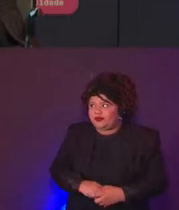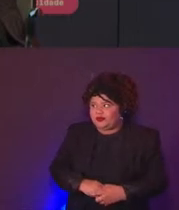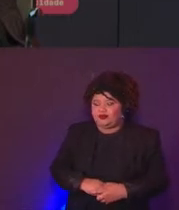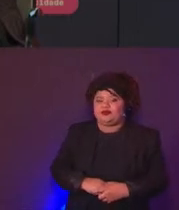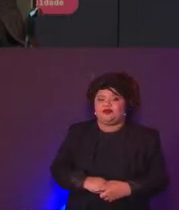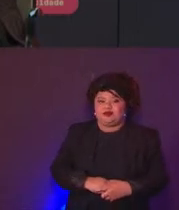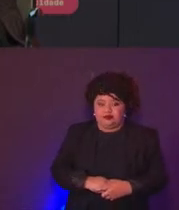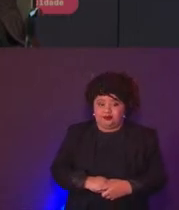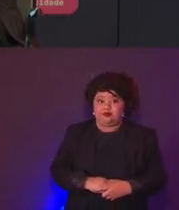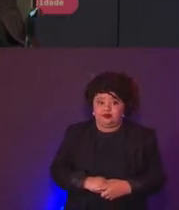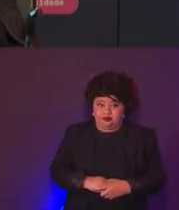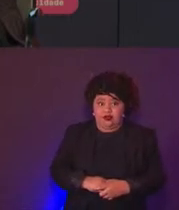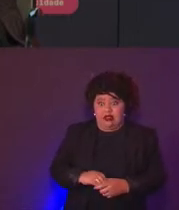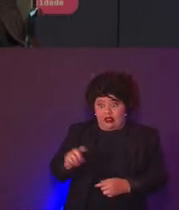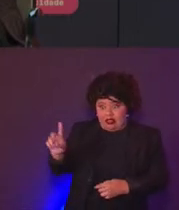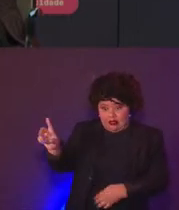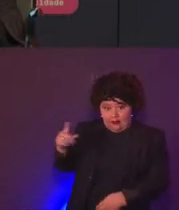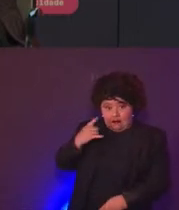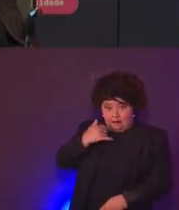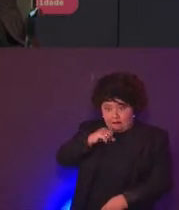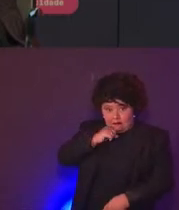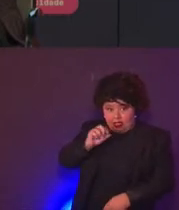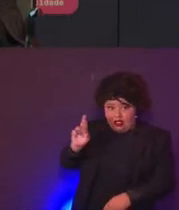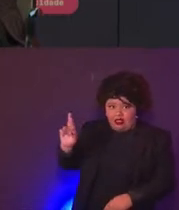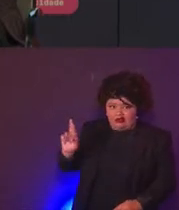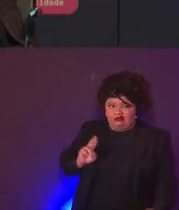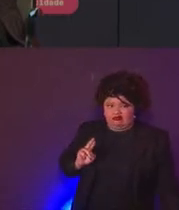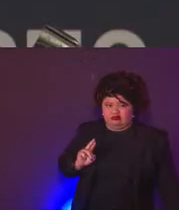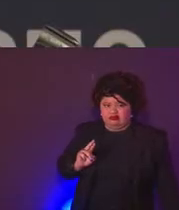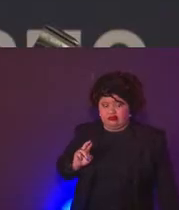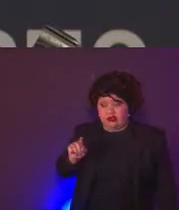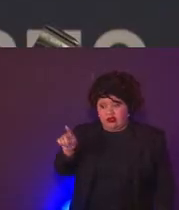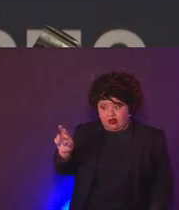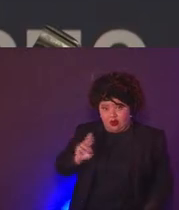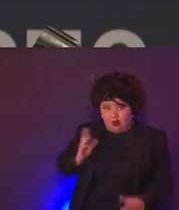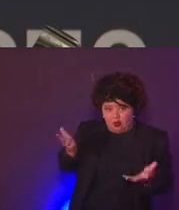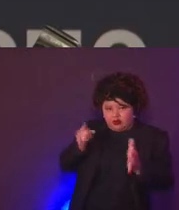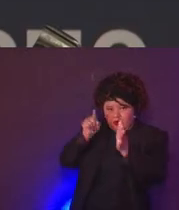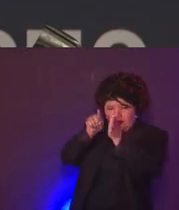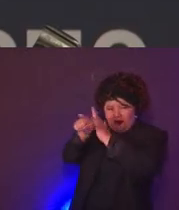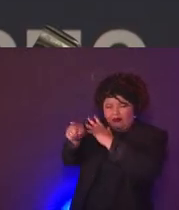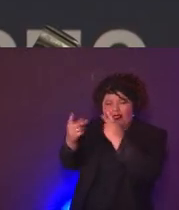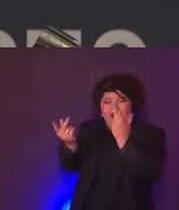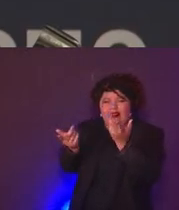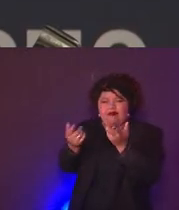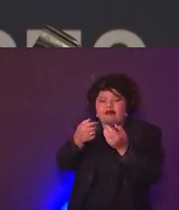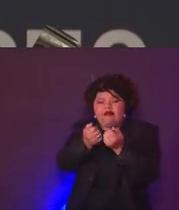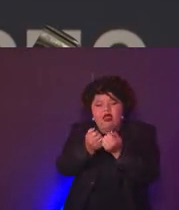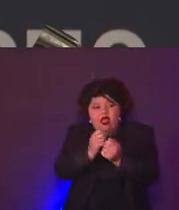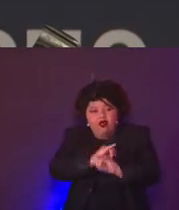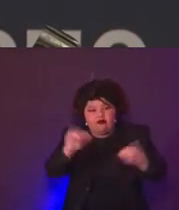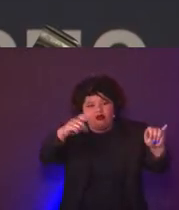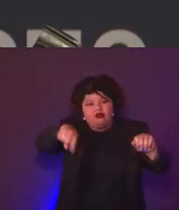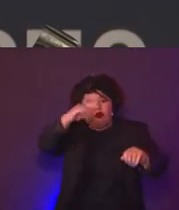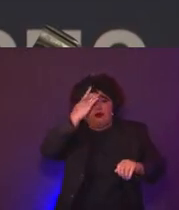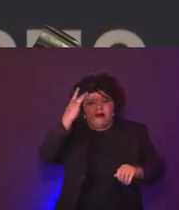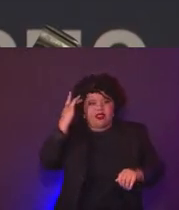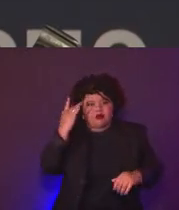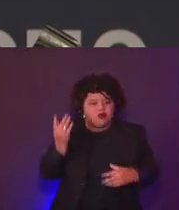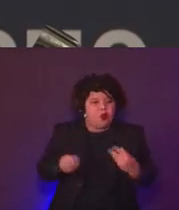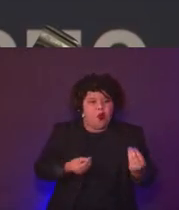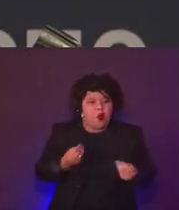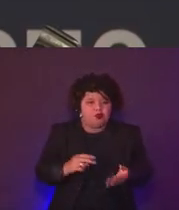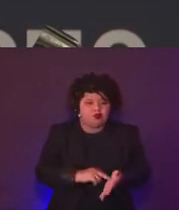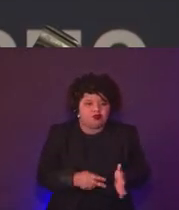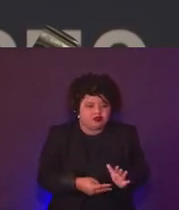They asked him that question today, and he responded to give the other sixth graders something to talk about. Yeah,